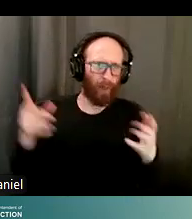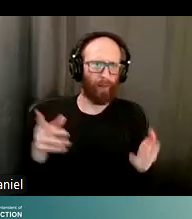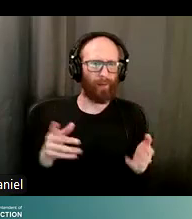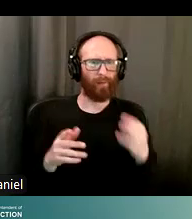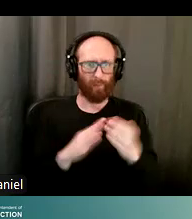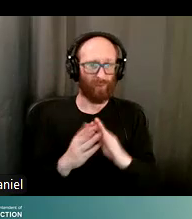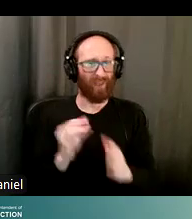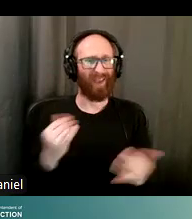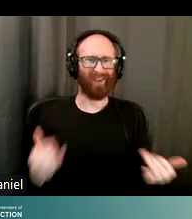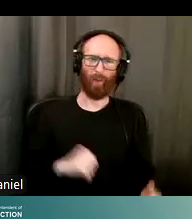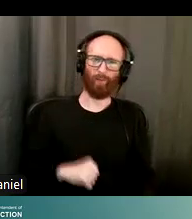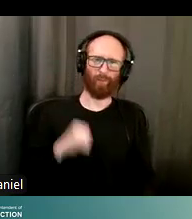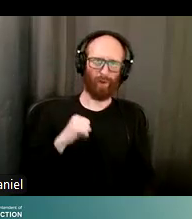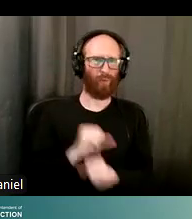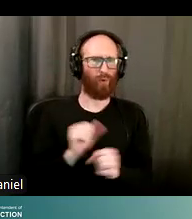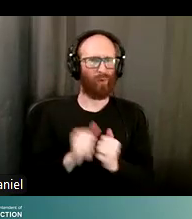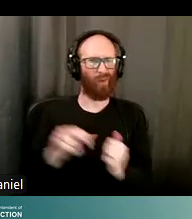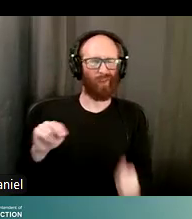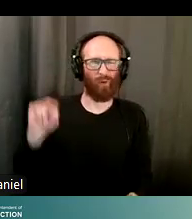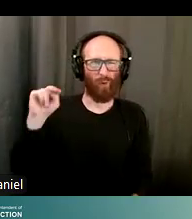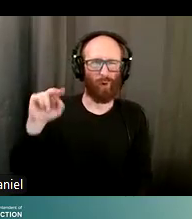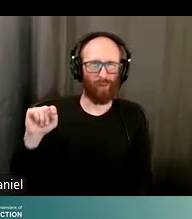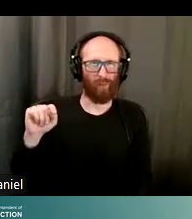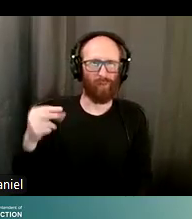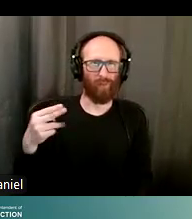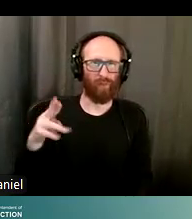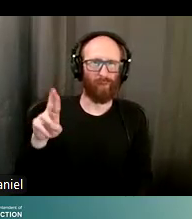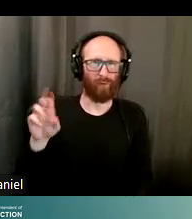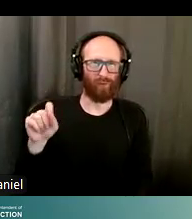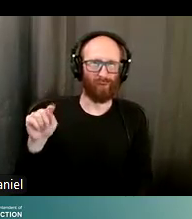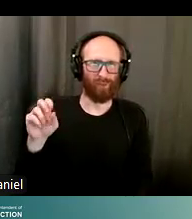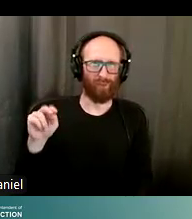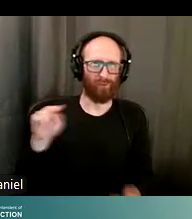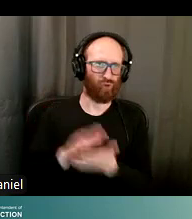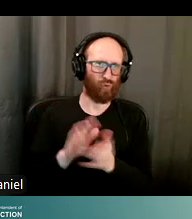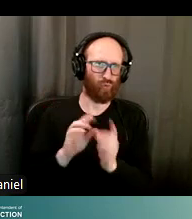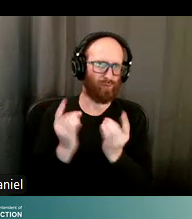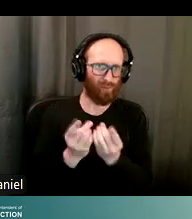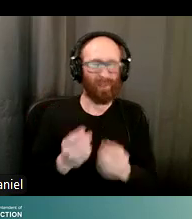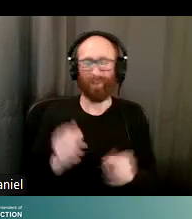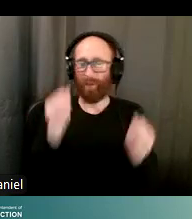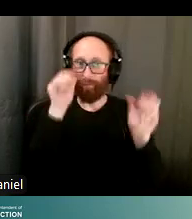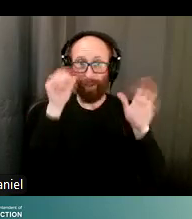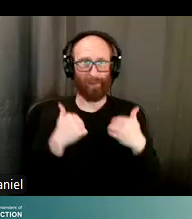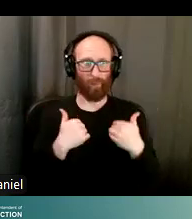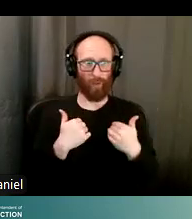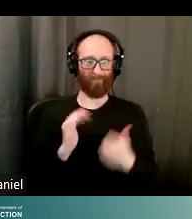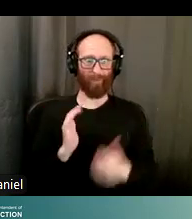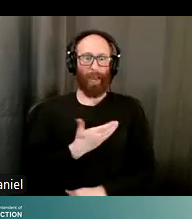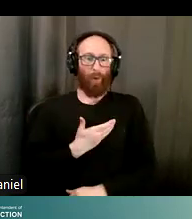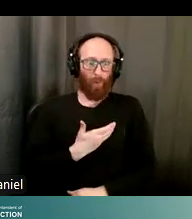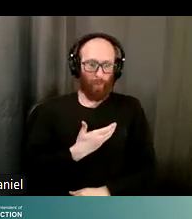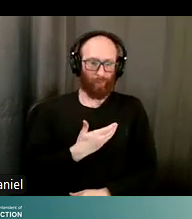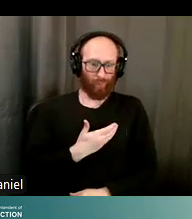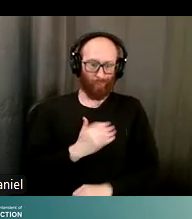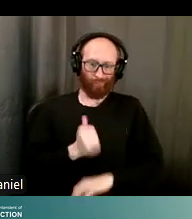proudly working with North Thurston School District, which is so amazing to have our own mental health program. And we